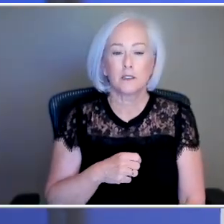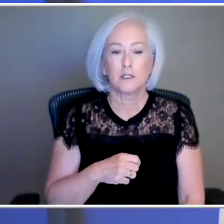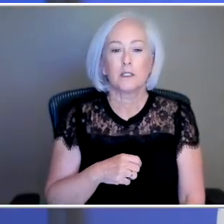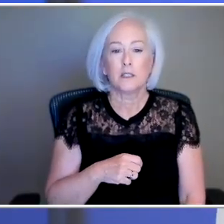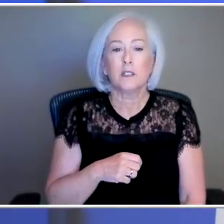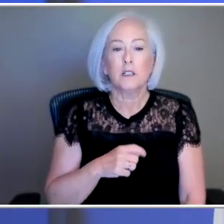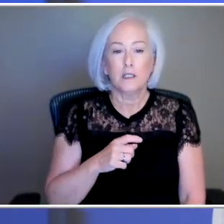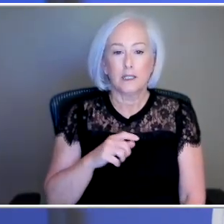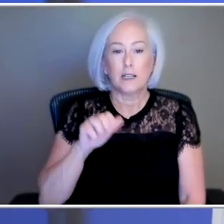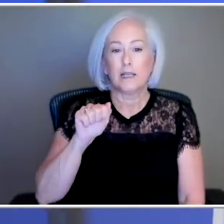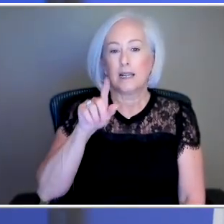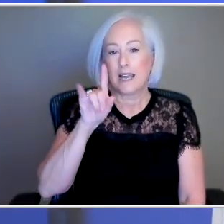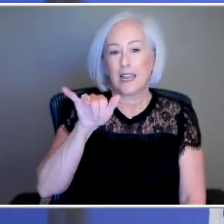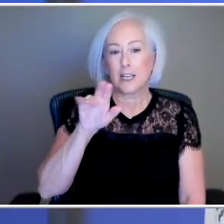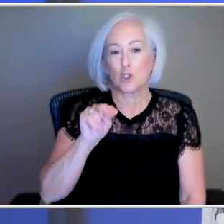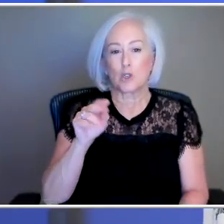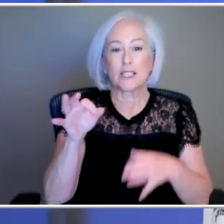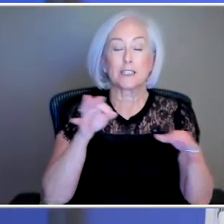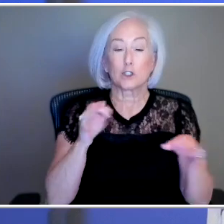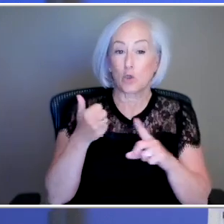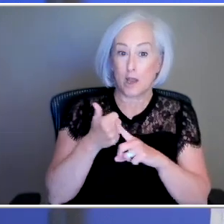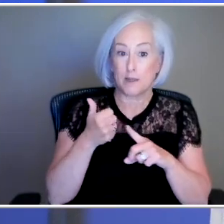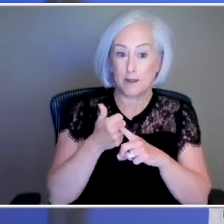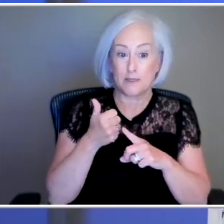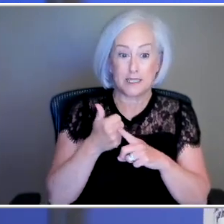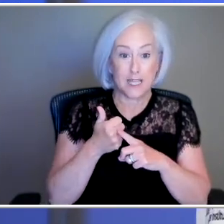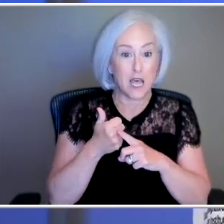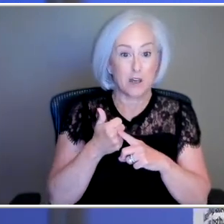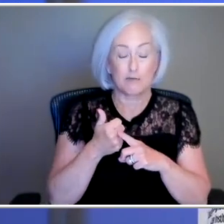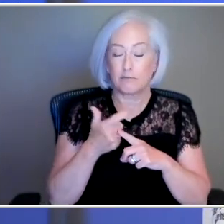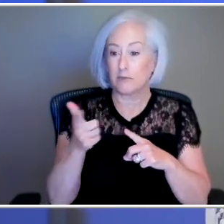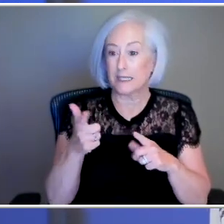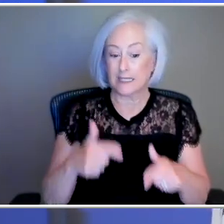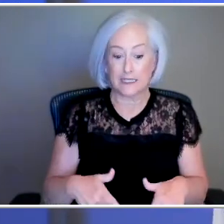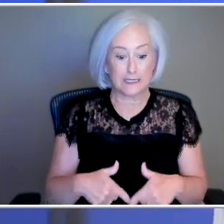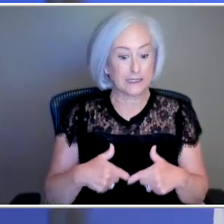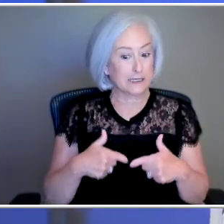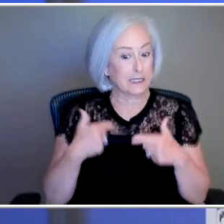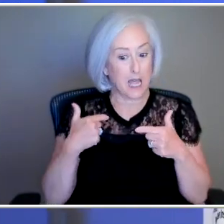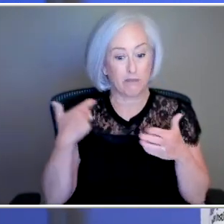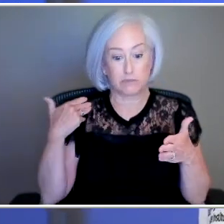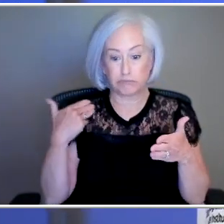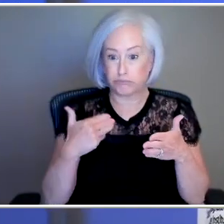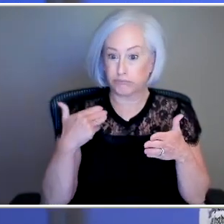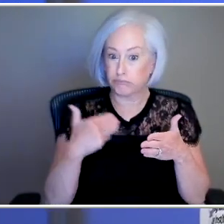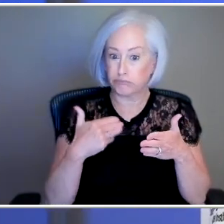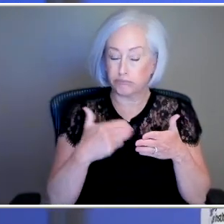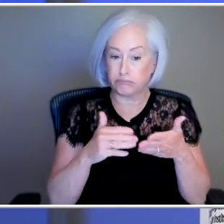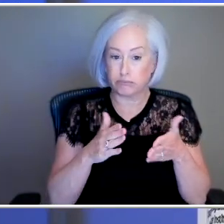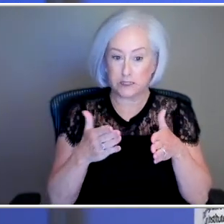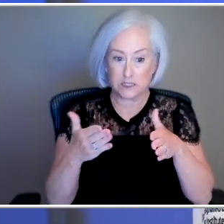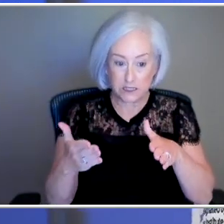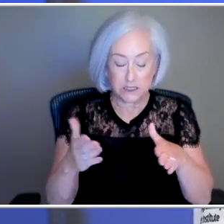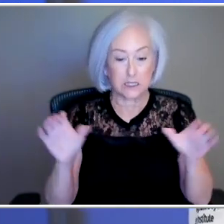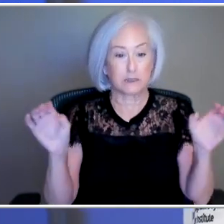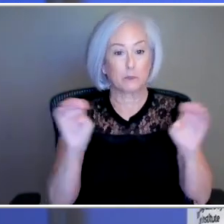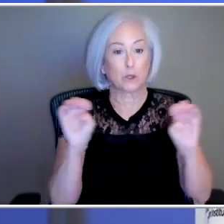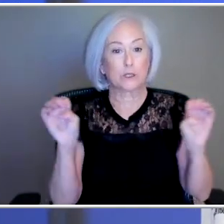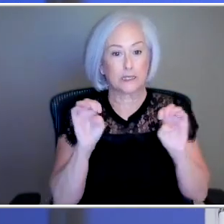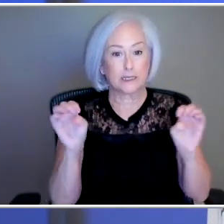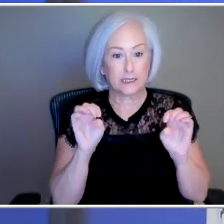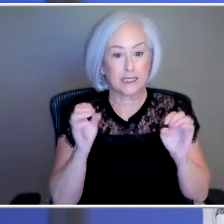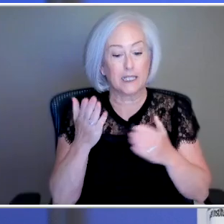Adrian had described, you know, he was in a life-threatening crisis, in a life-threatening emergency, which is how some patients with HLH